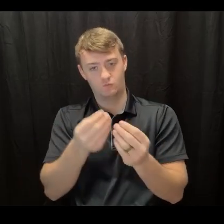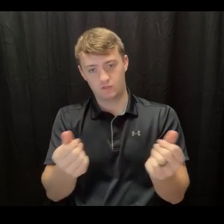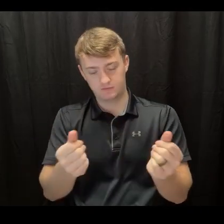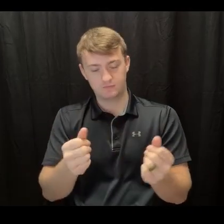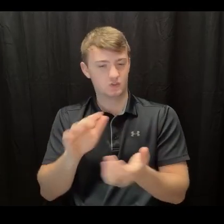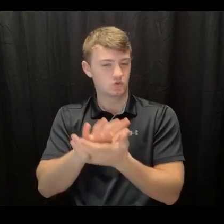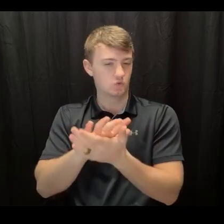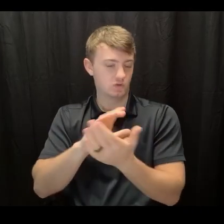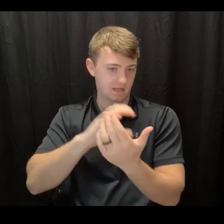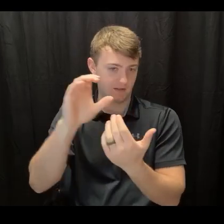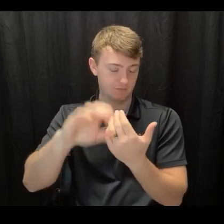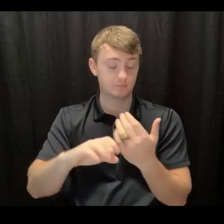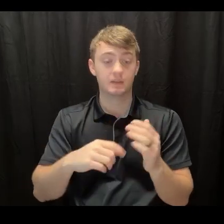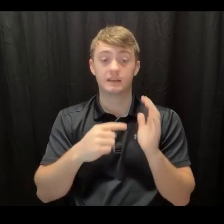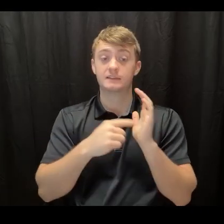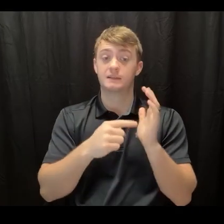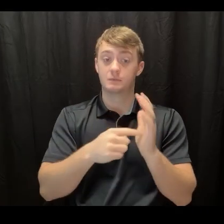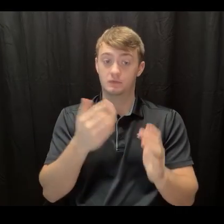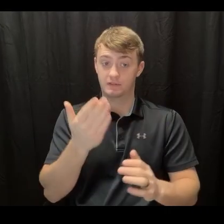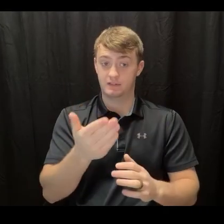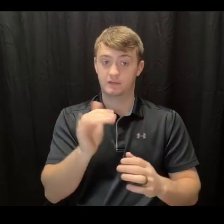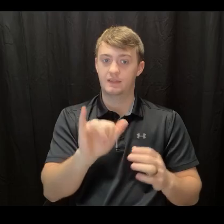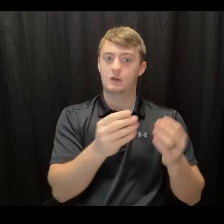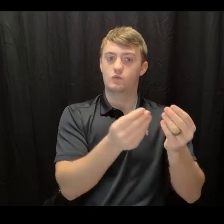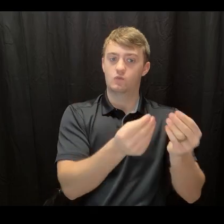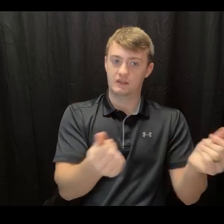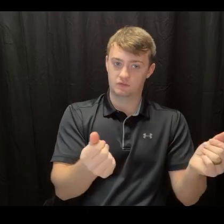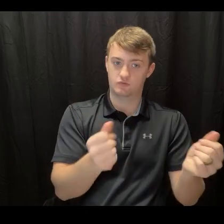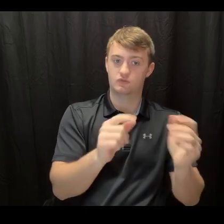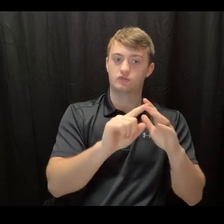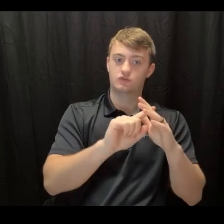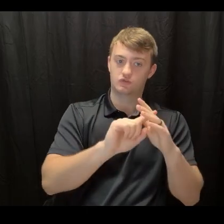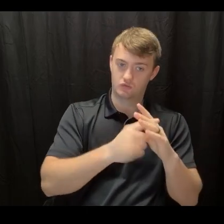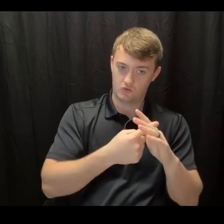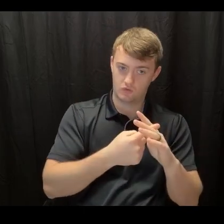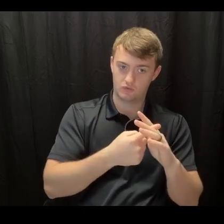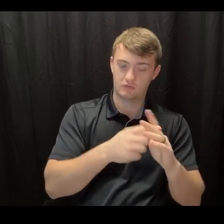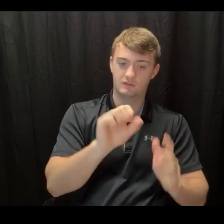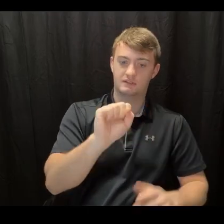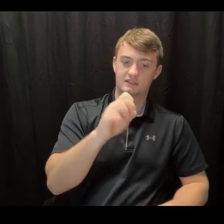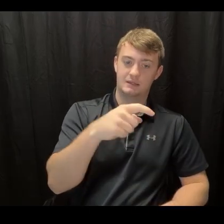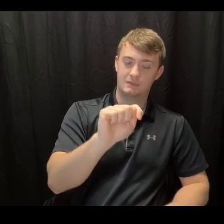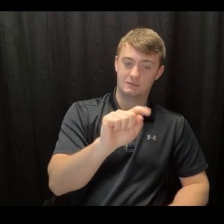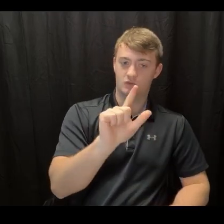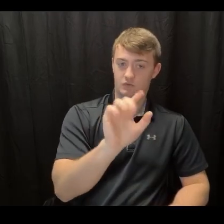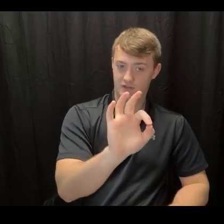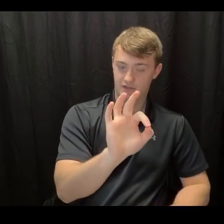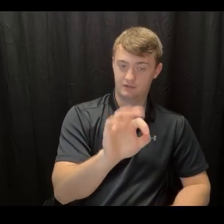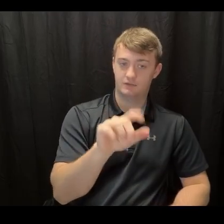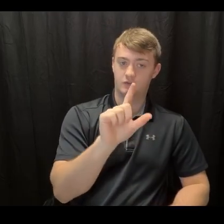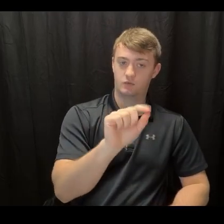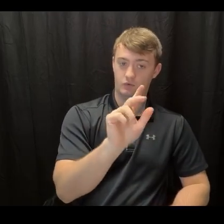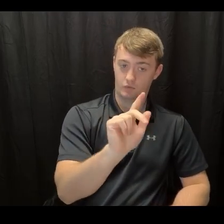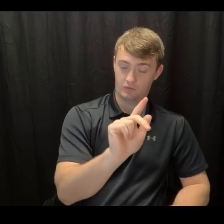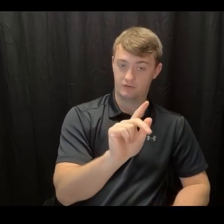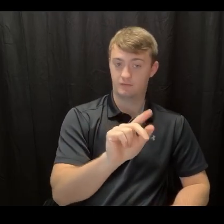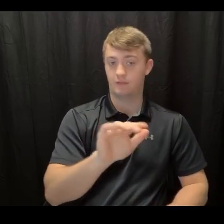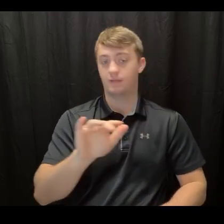resolution and your school calendar. So for example, here the resolution began on September 29th